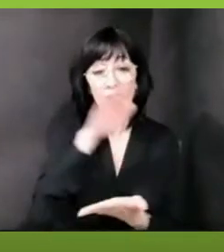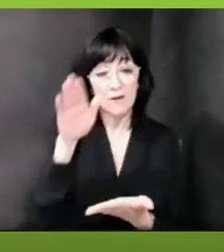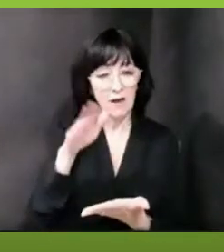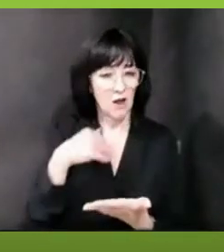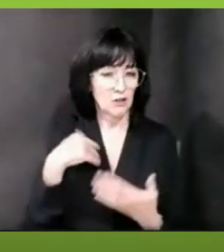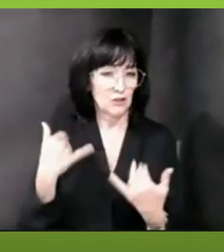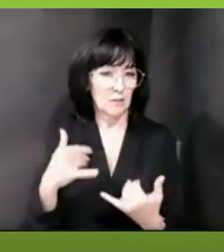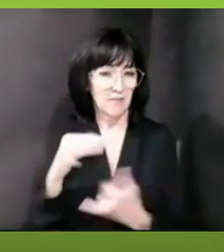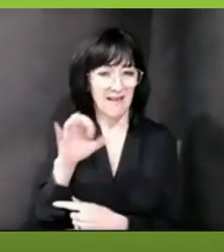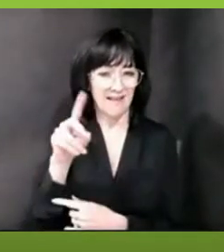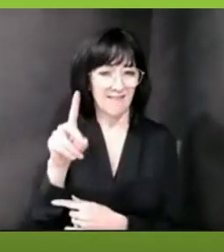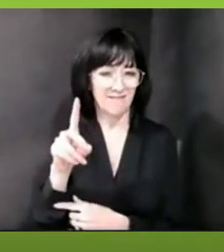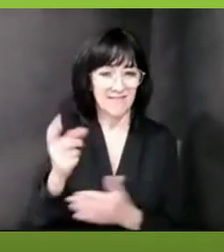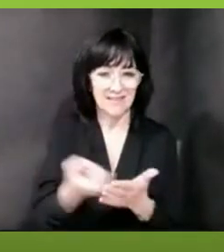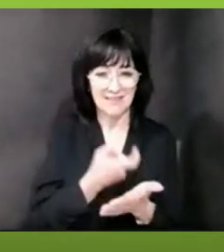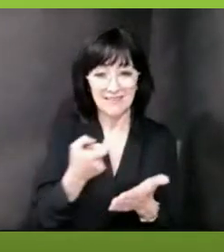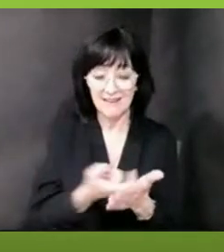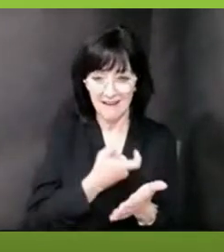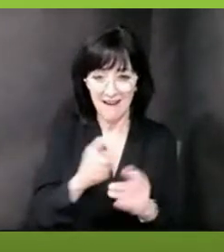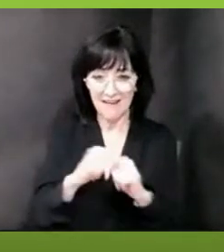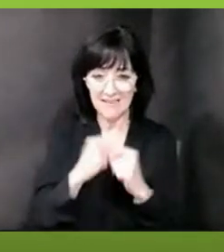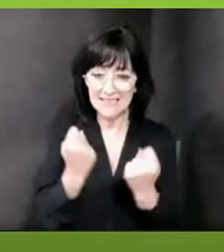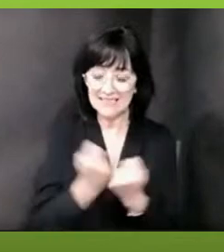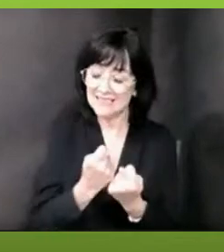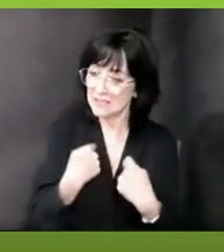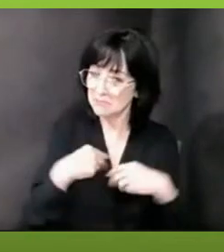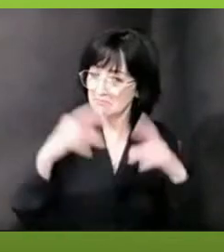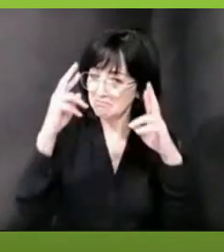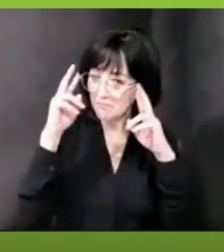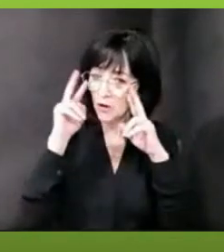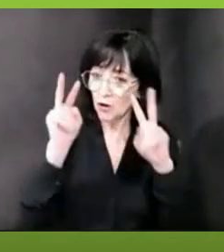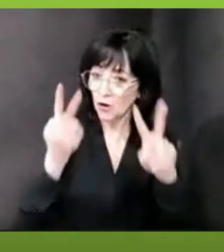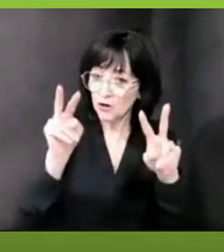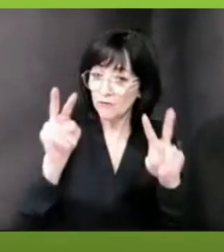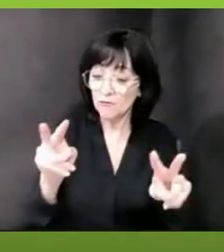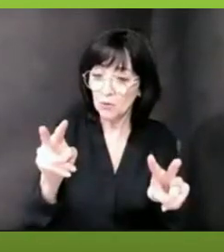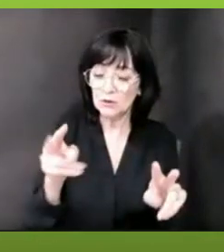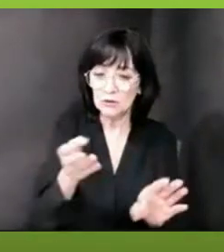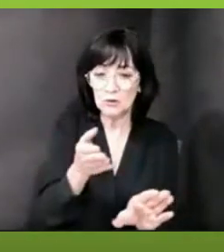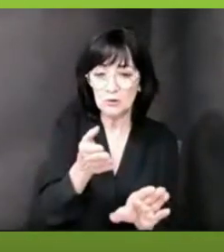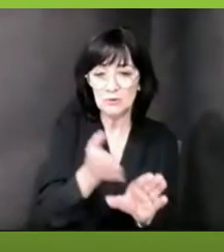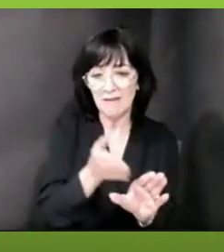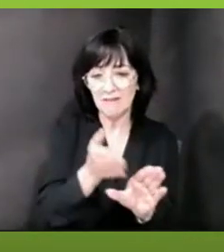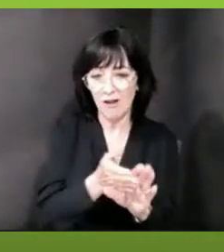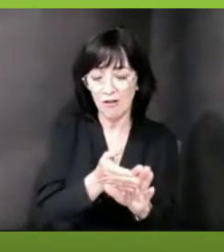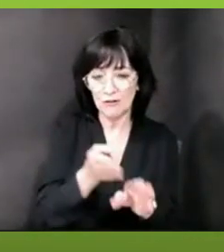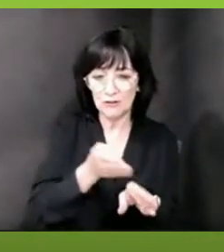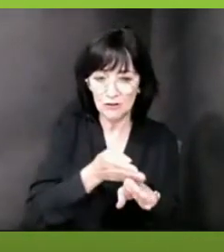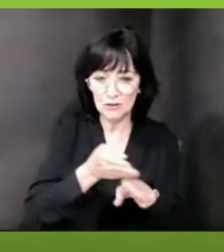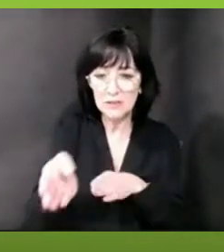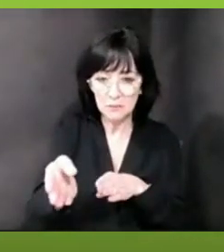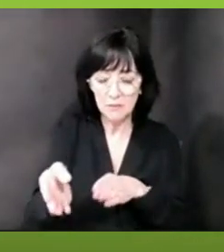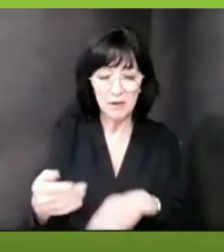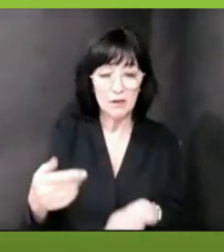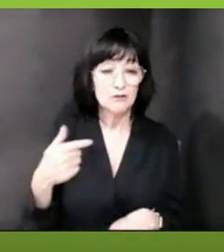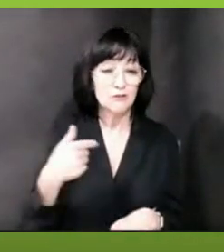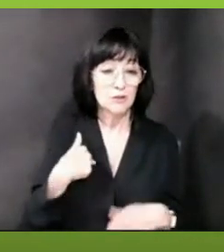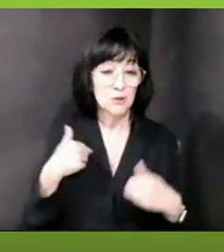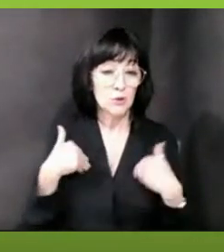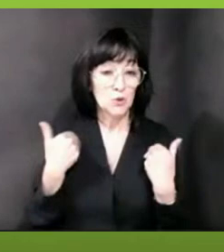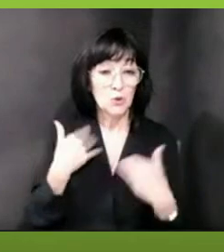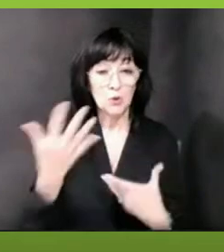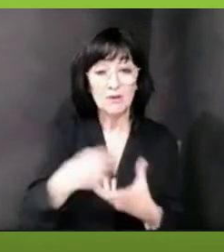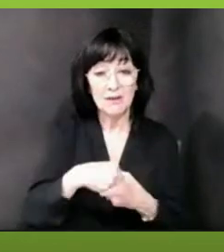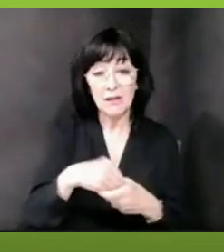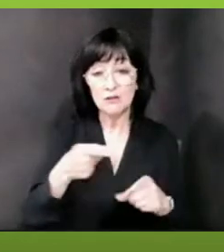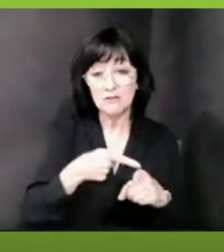and hopefully I will major in psychology. I'm also here as a youth advocate representing the youth engagement specialist team at the Division